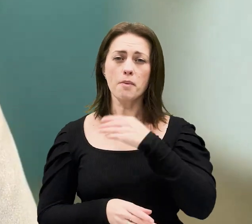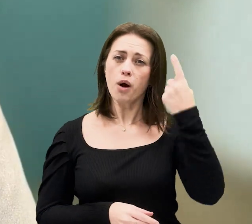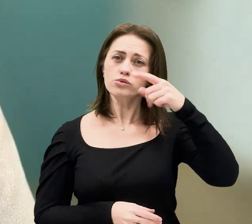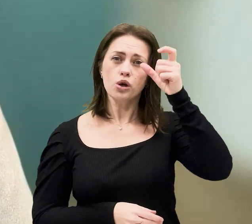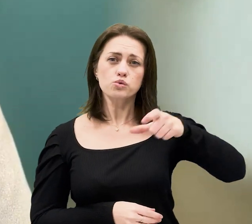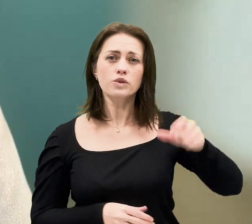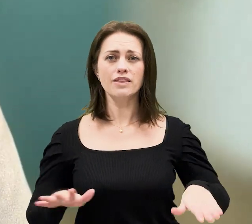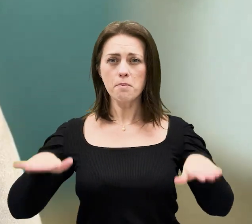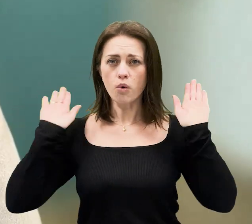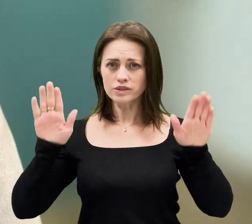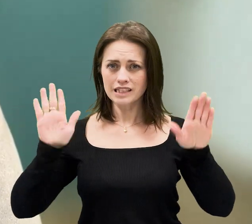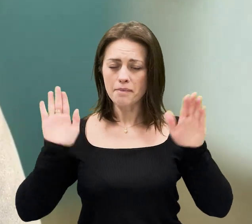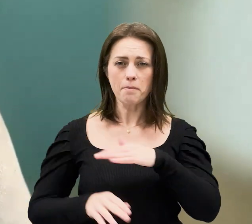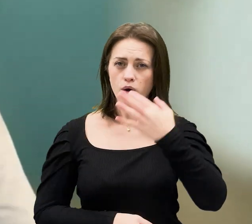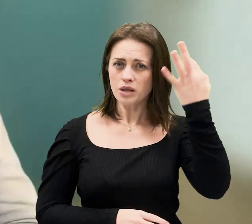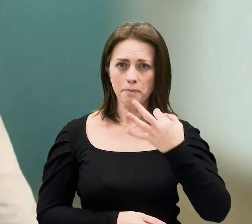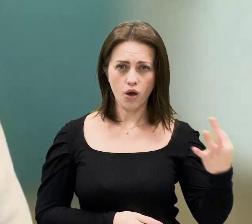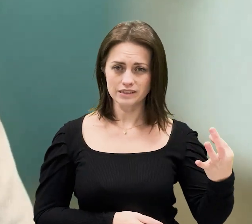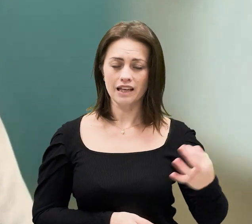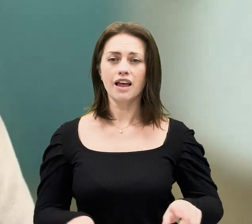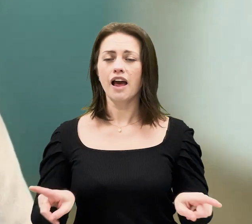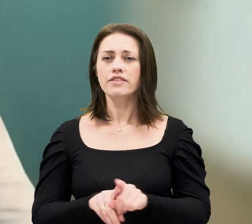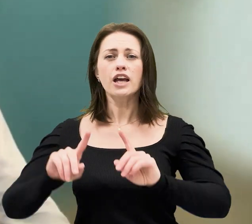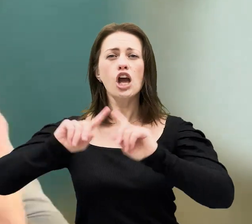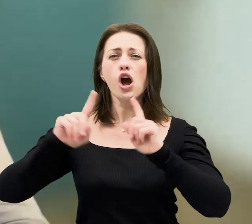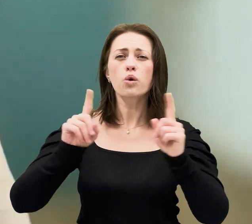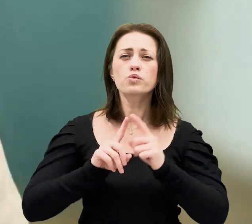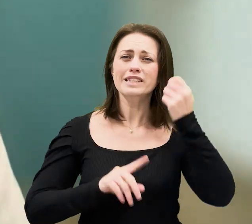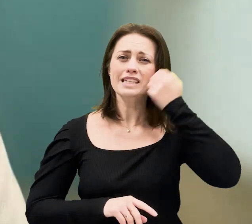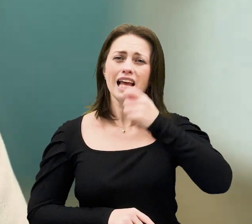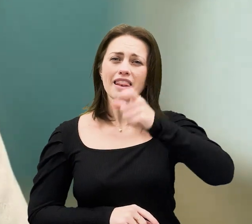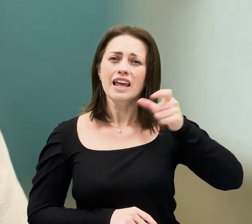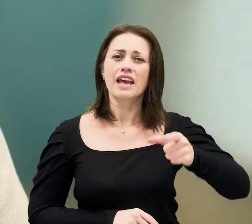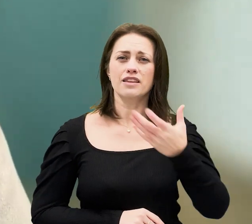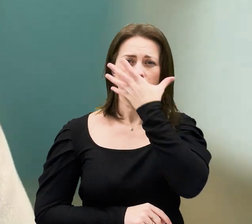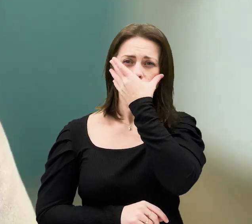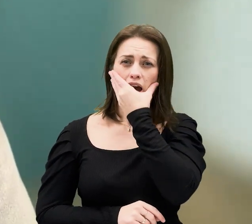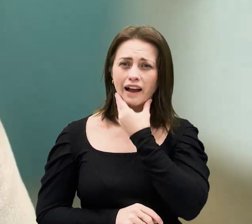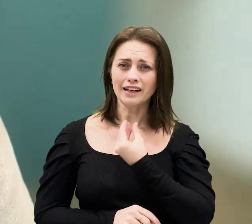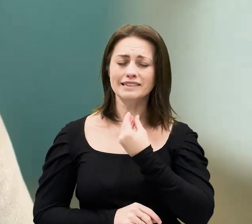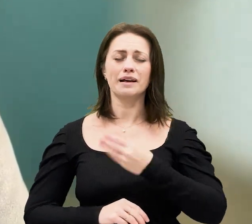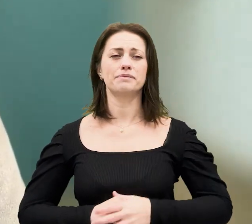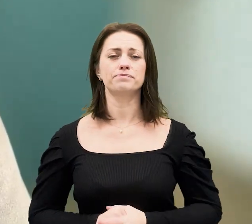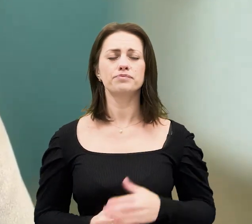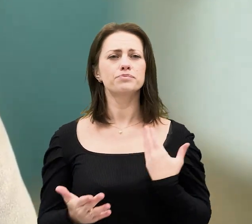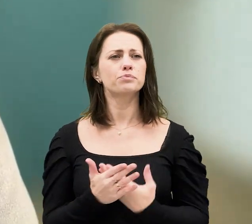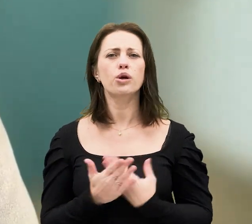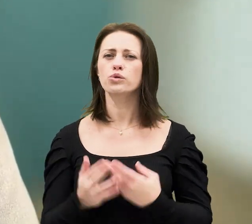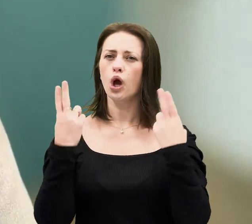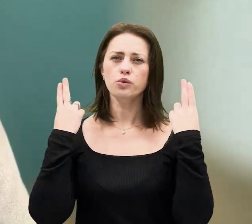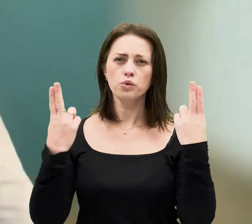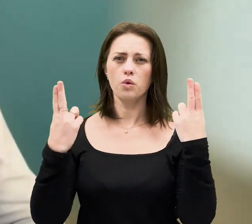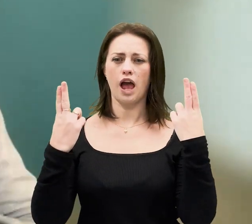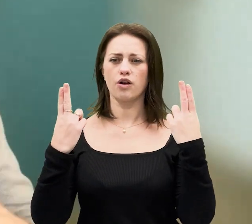a very big percentage of the students is also Muslim, and we have a very diverse population. So it was very